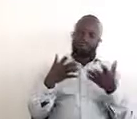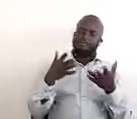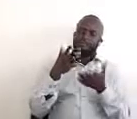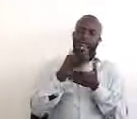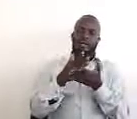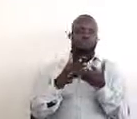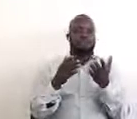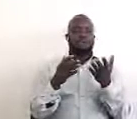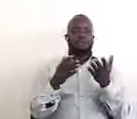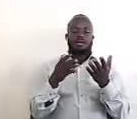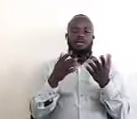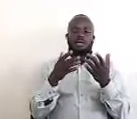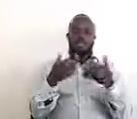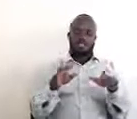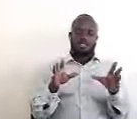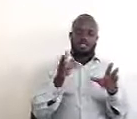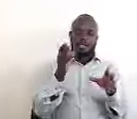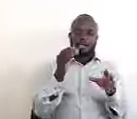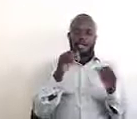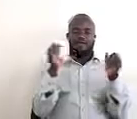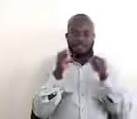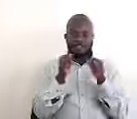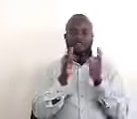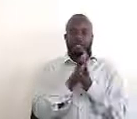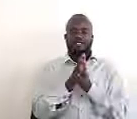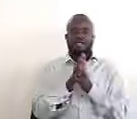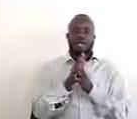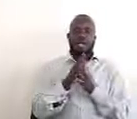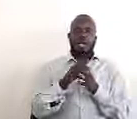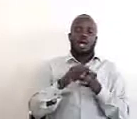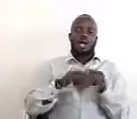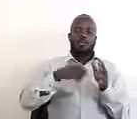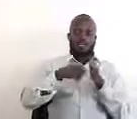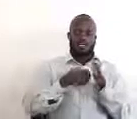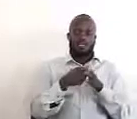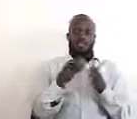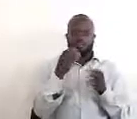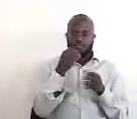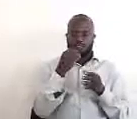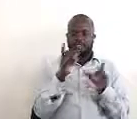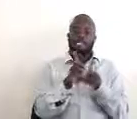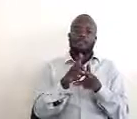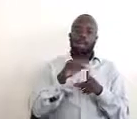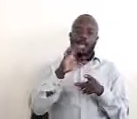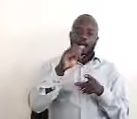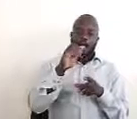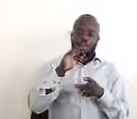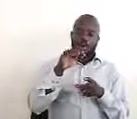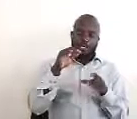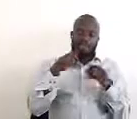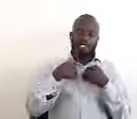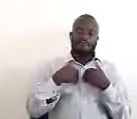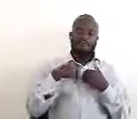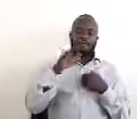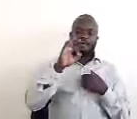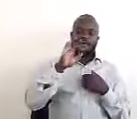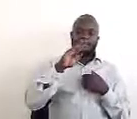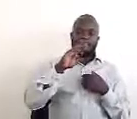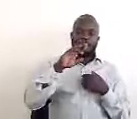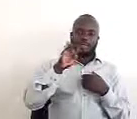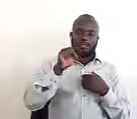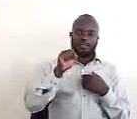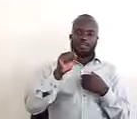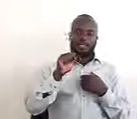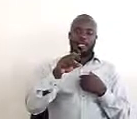are often from fruit juices and processed foods. Carbohydrates also have fiber, particularly the complex